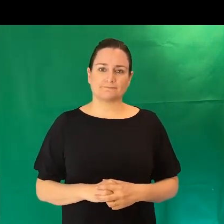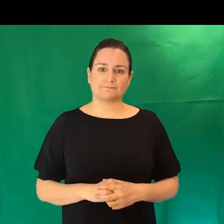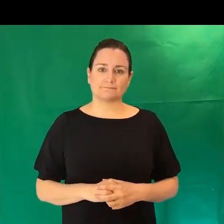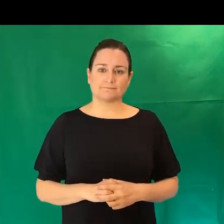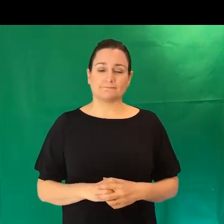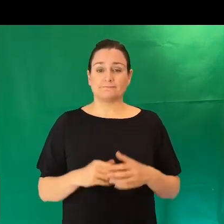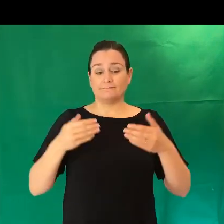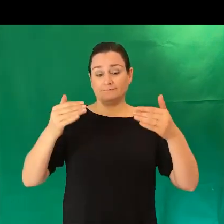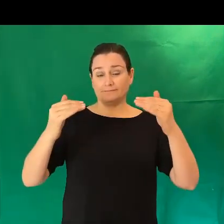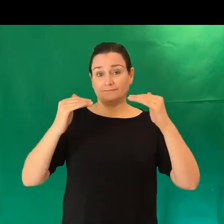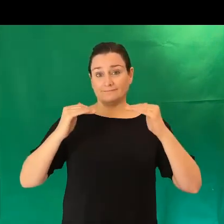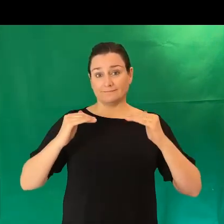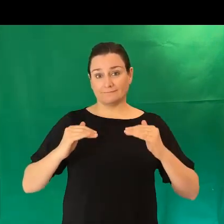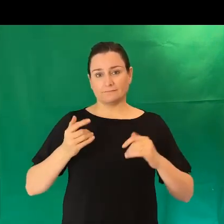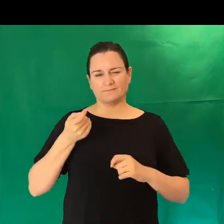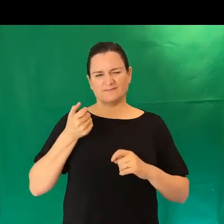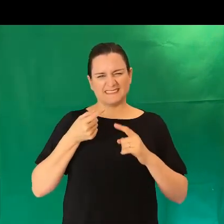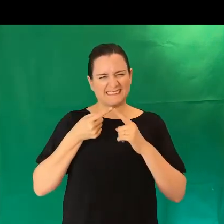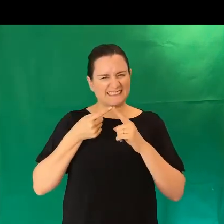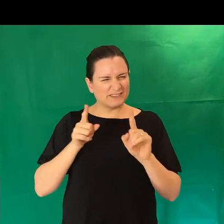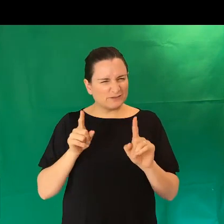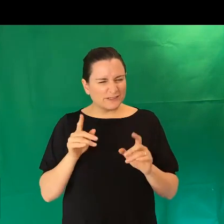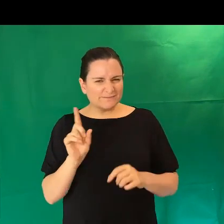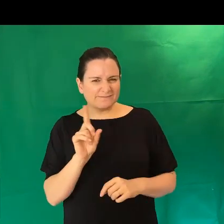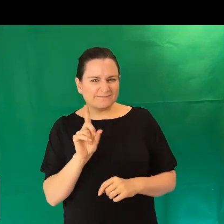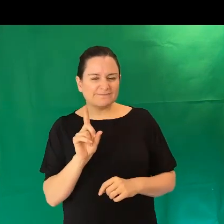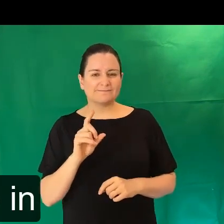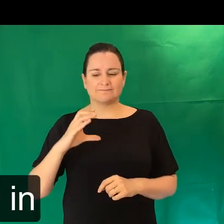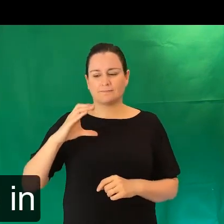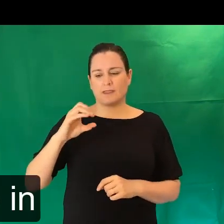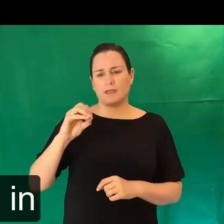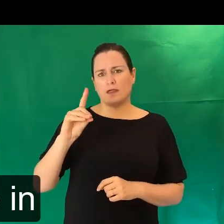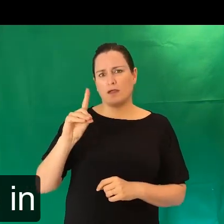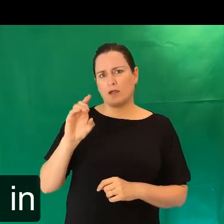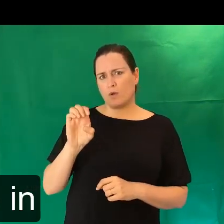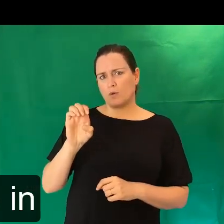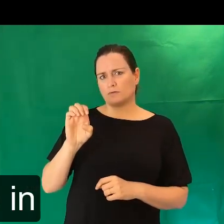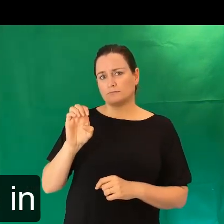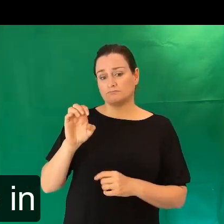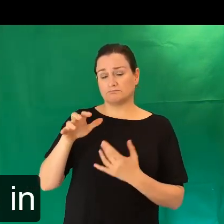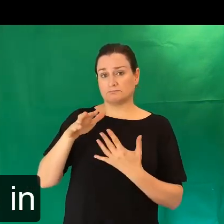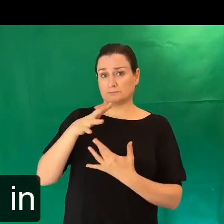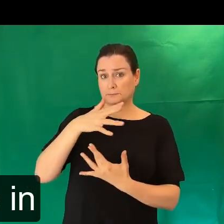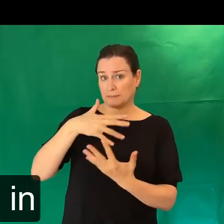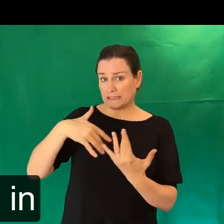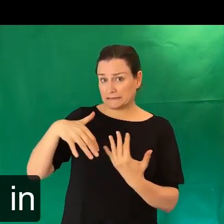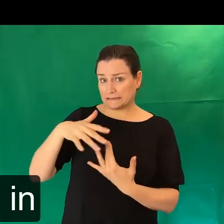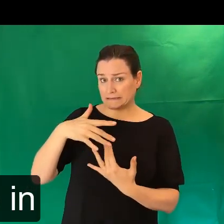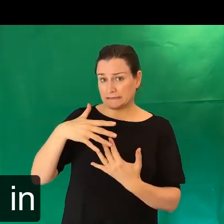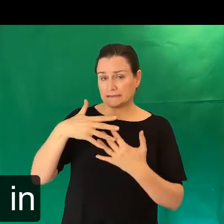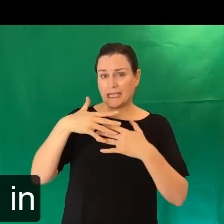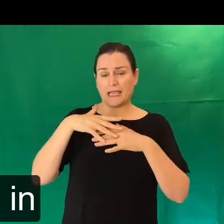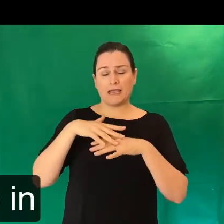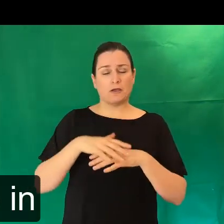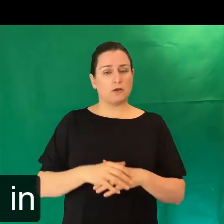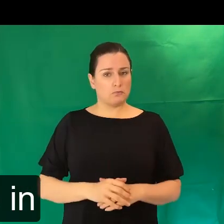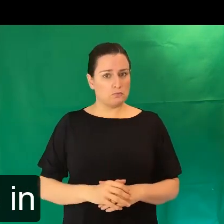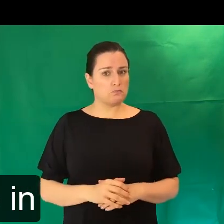Okay, now something a bit different. This is code mixing. Okay,